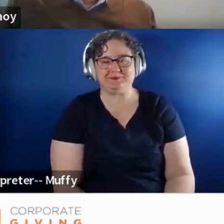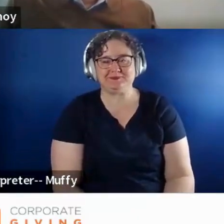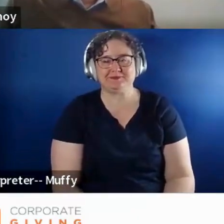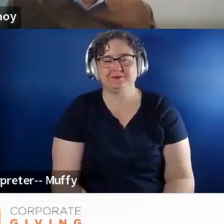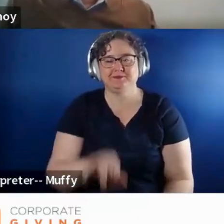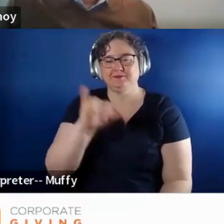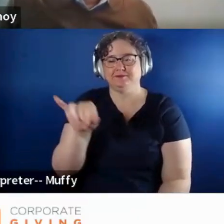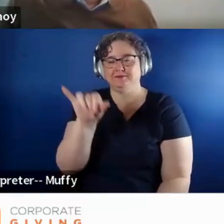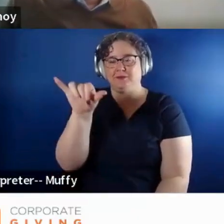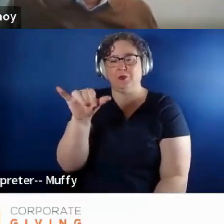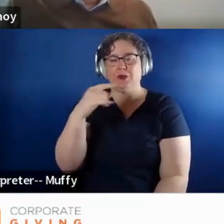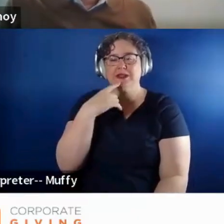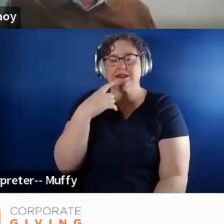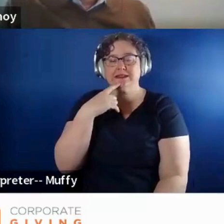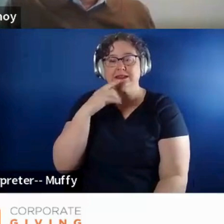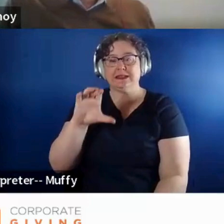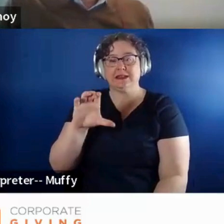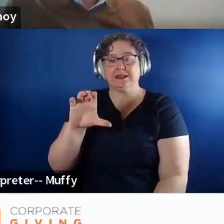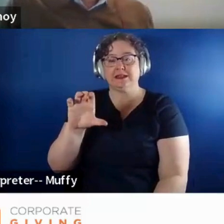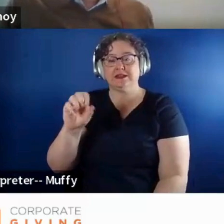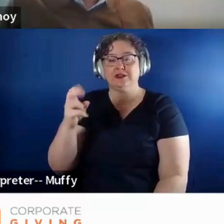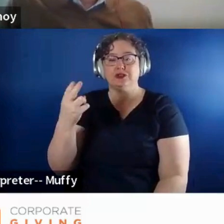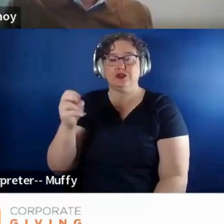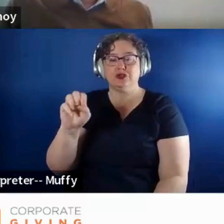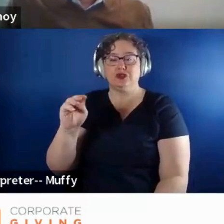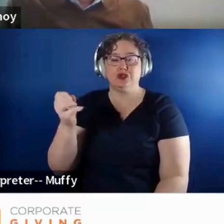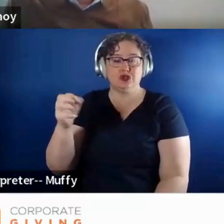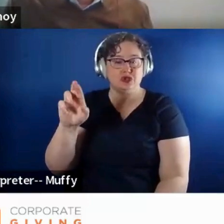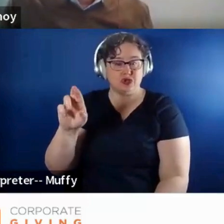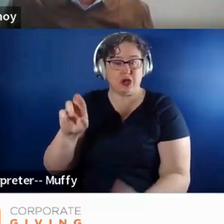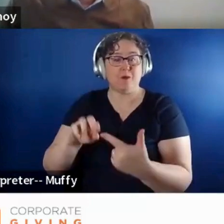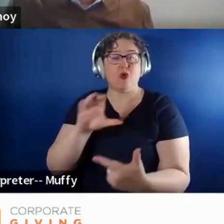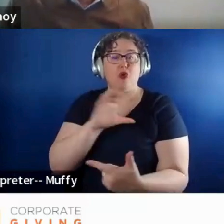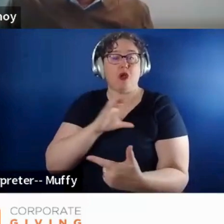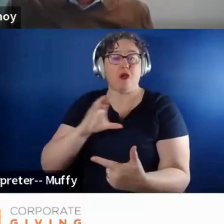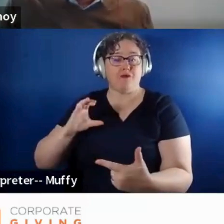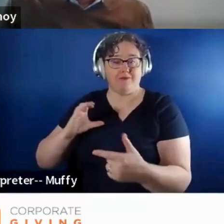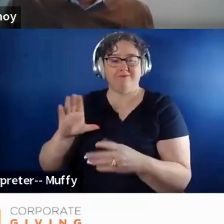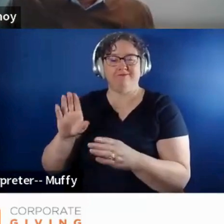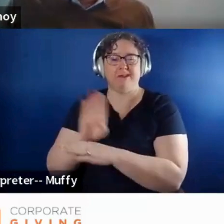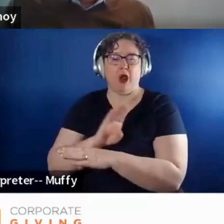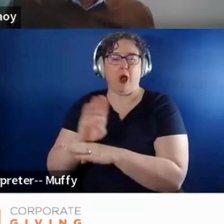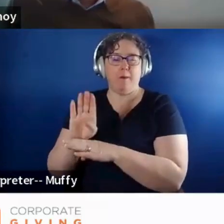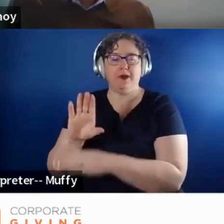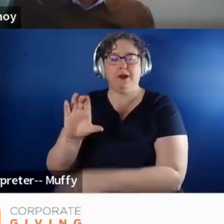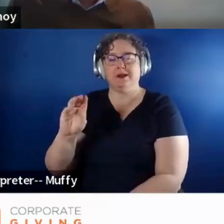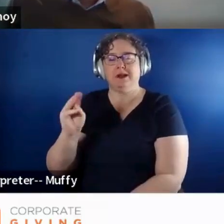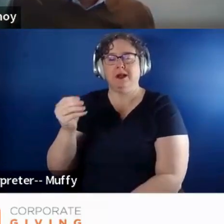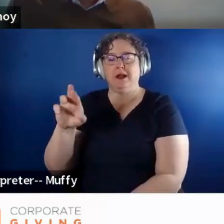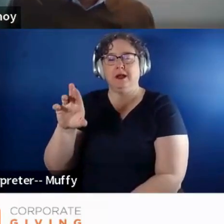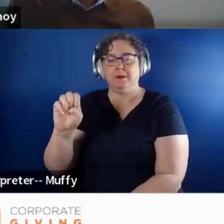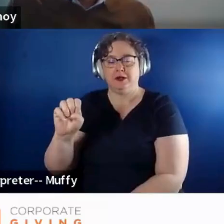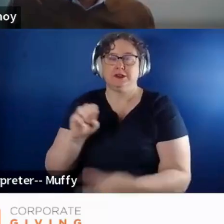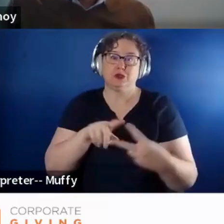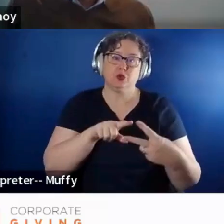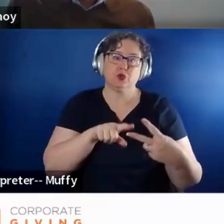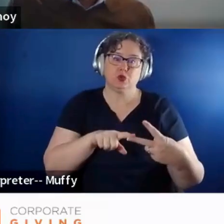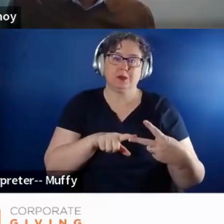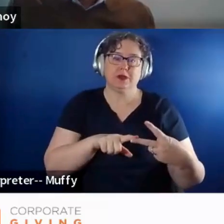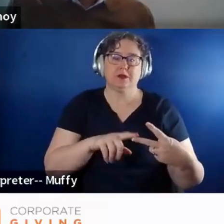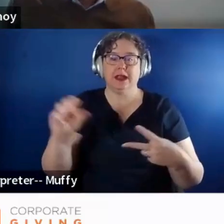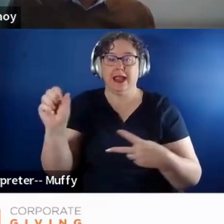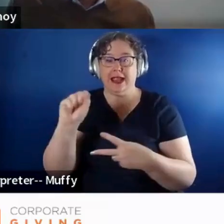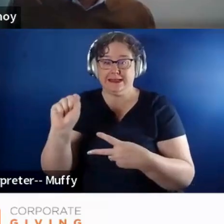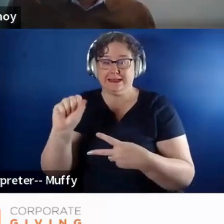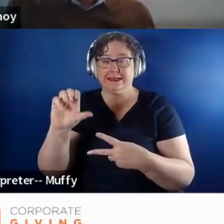Another thing are the Chamber of Commerce. If you take a look at, and there's the two biggies in town is the Seattle Chamber